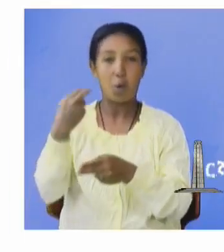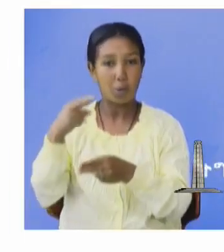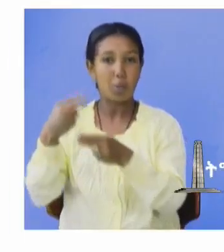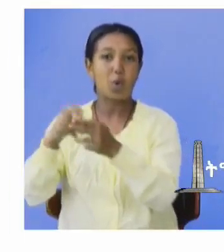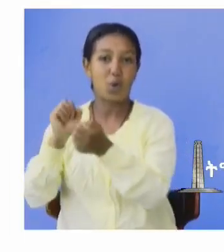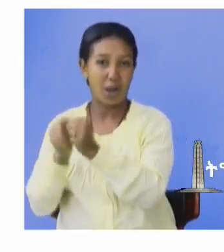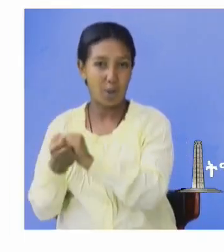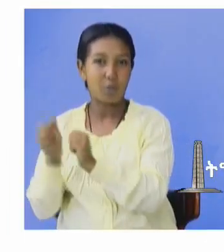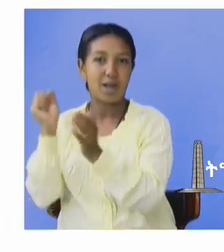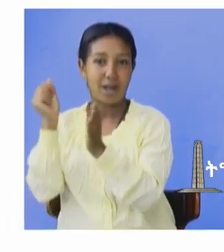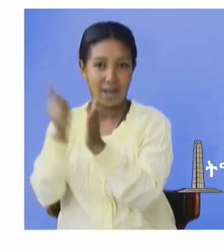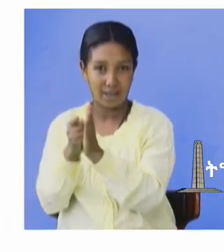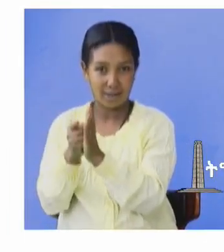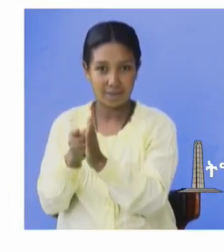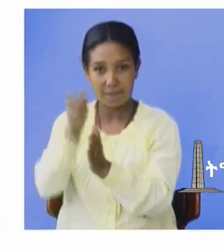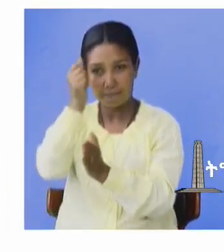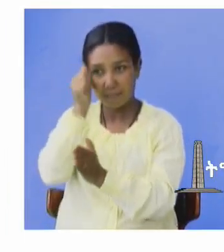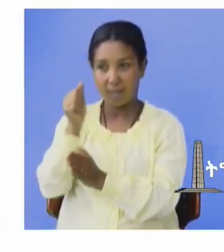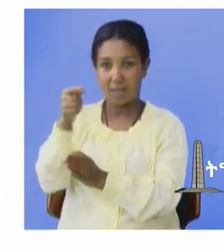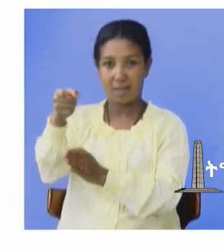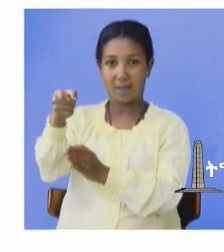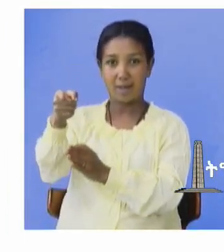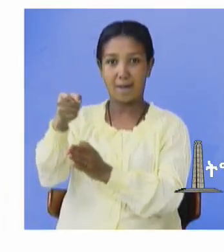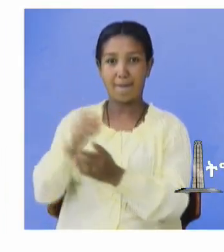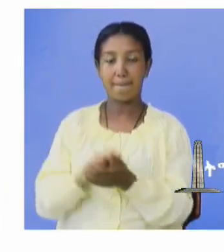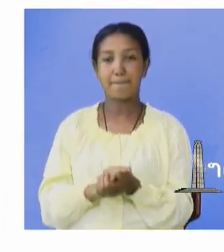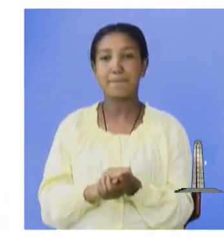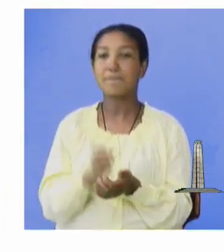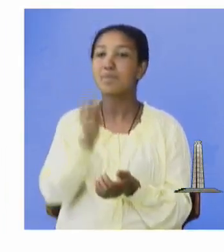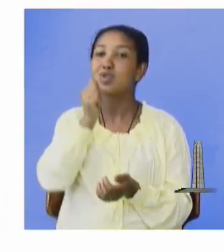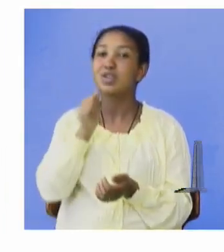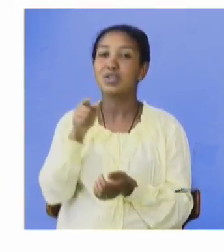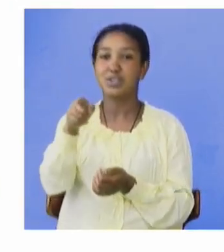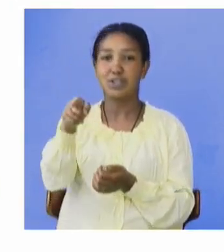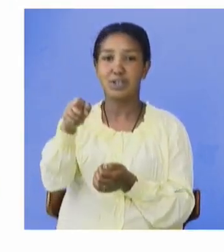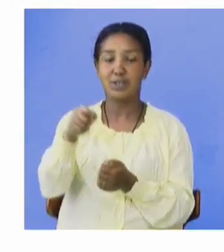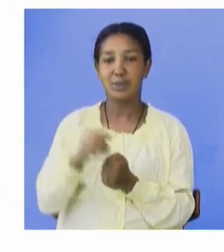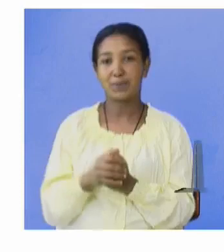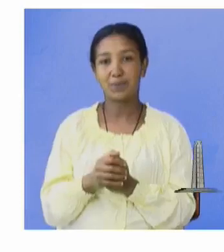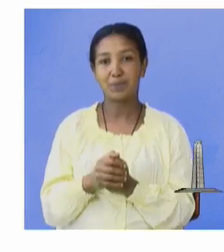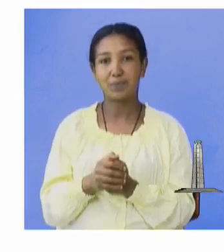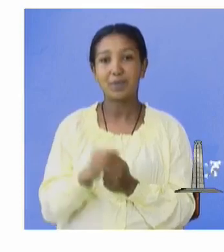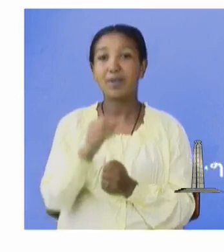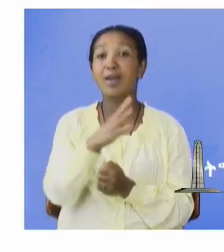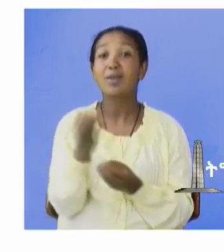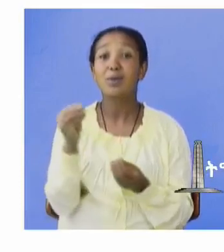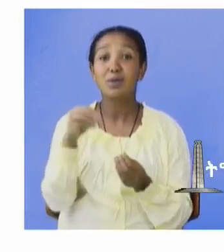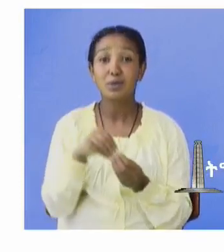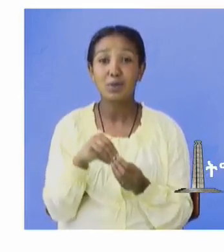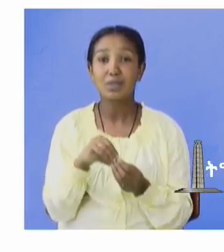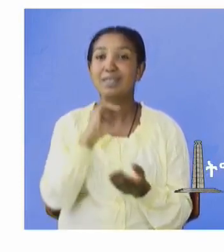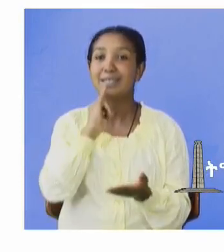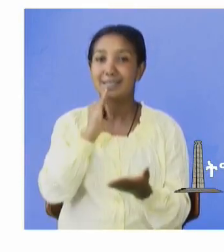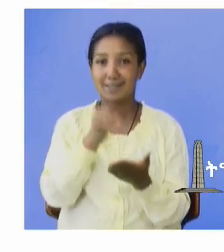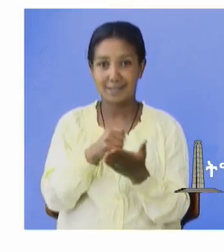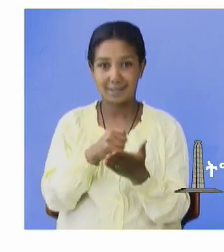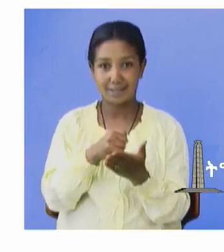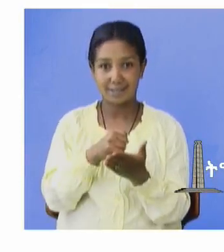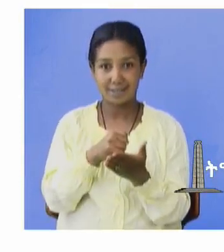like he, she, and also eat.